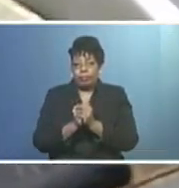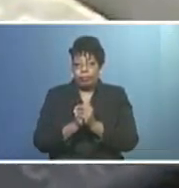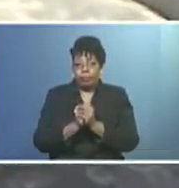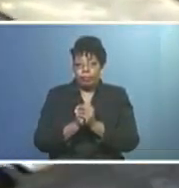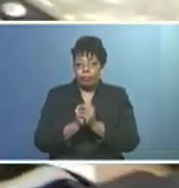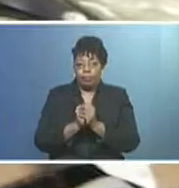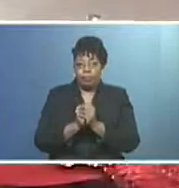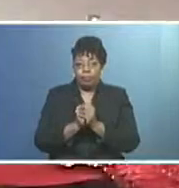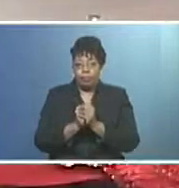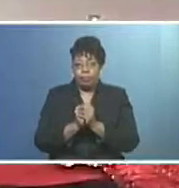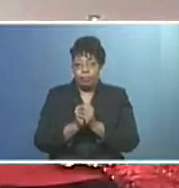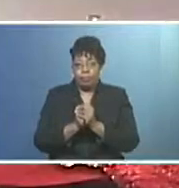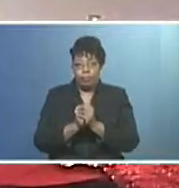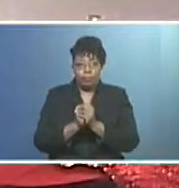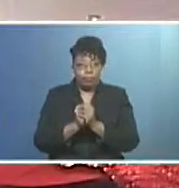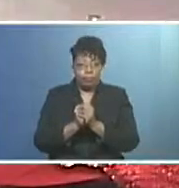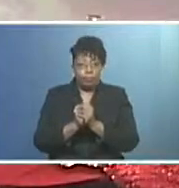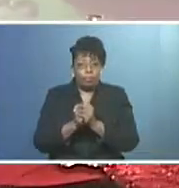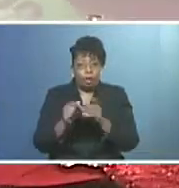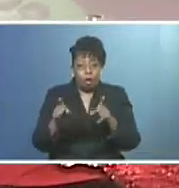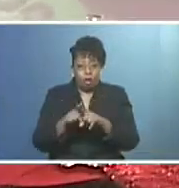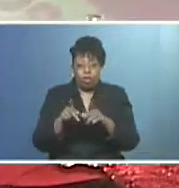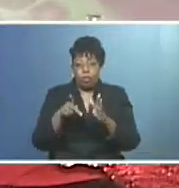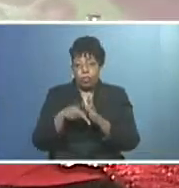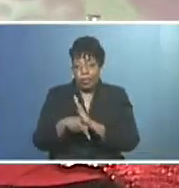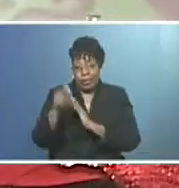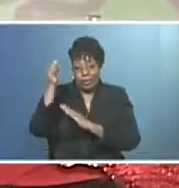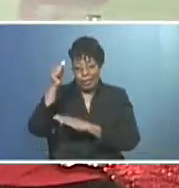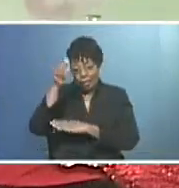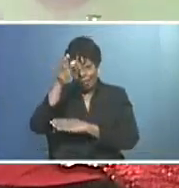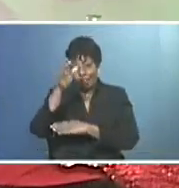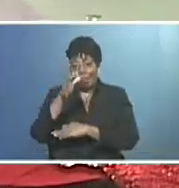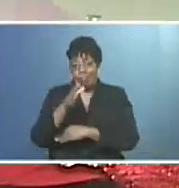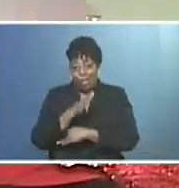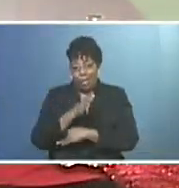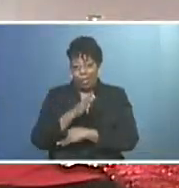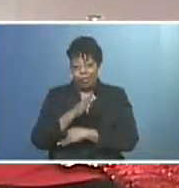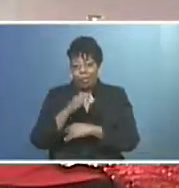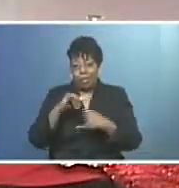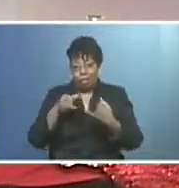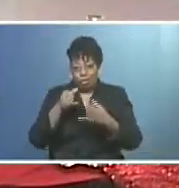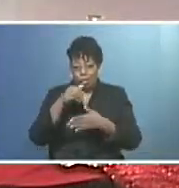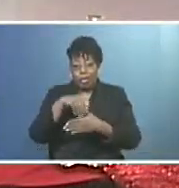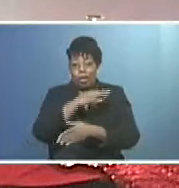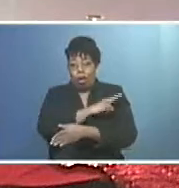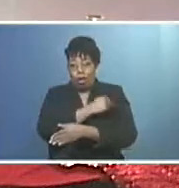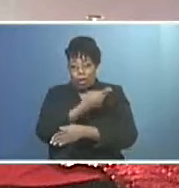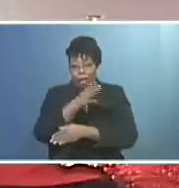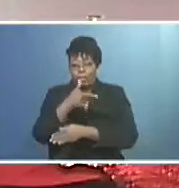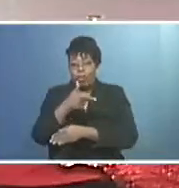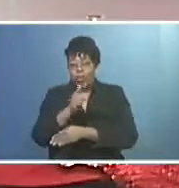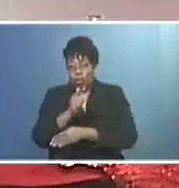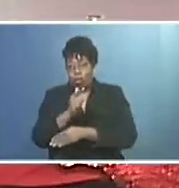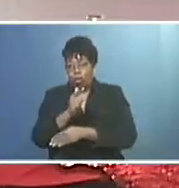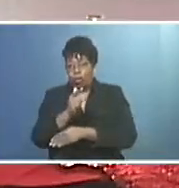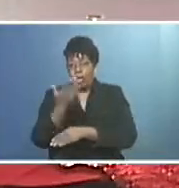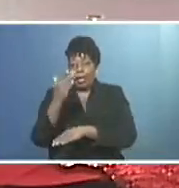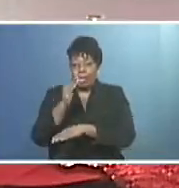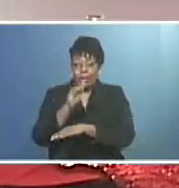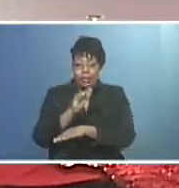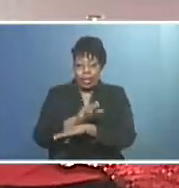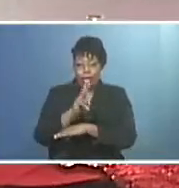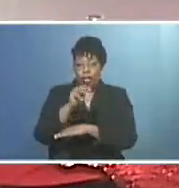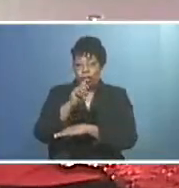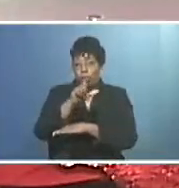Network News. Also from police, an adult male is nursing injuries in hospital after being shot at overnight on Morley